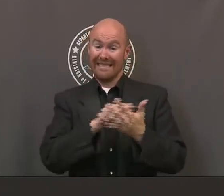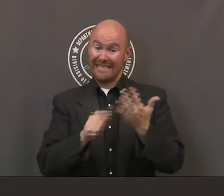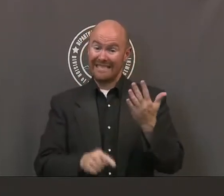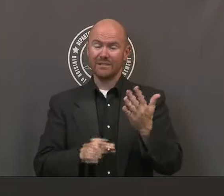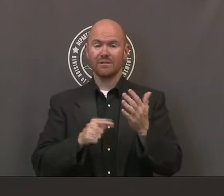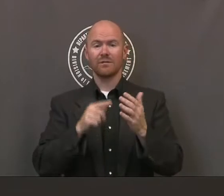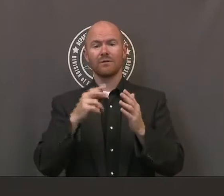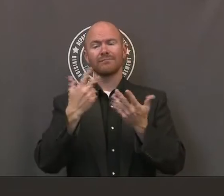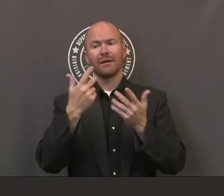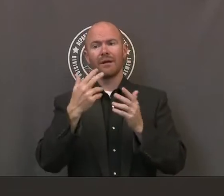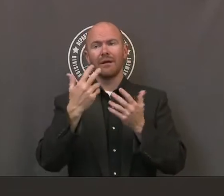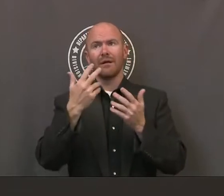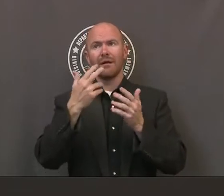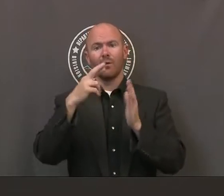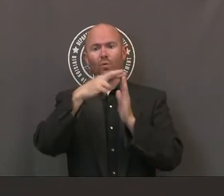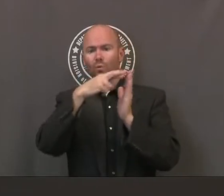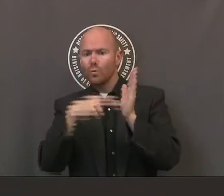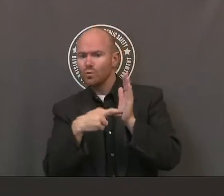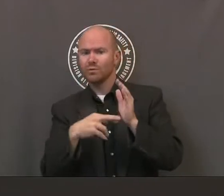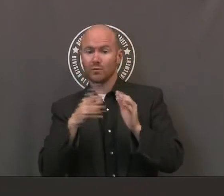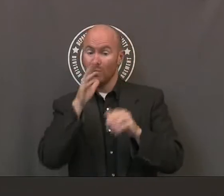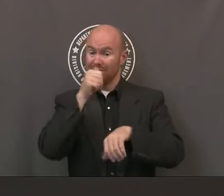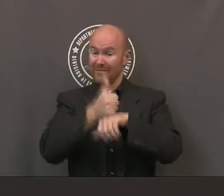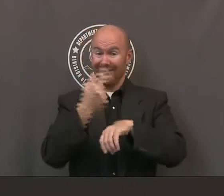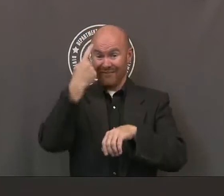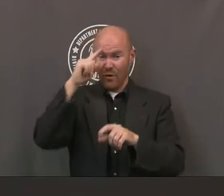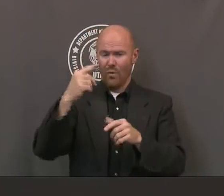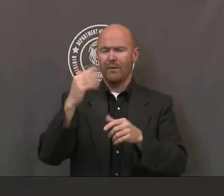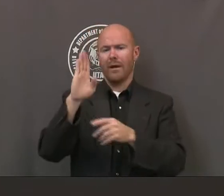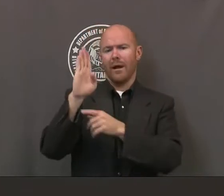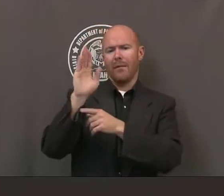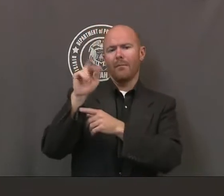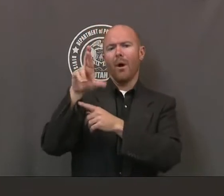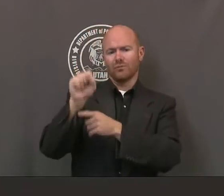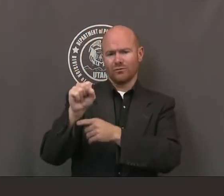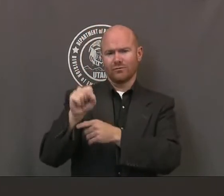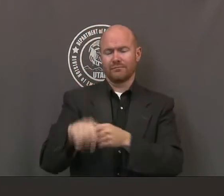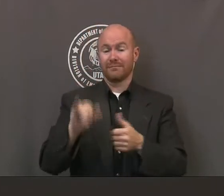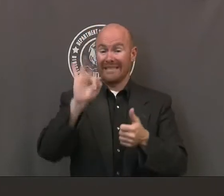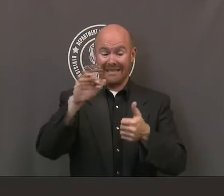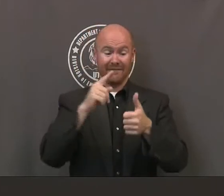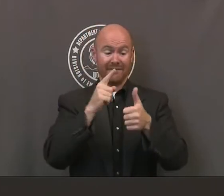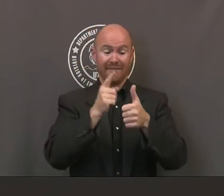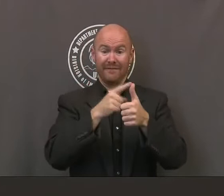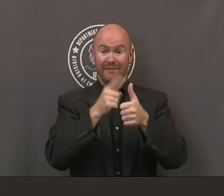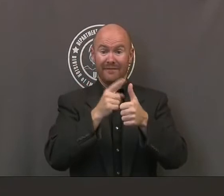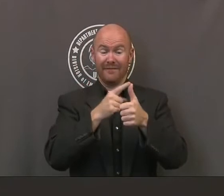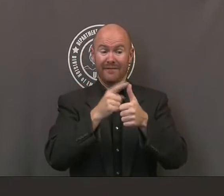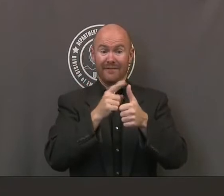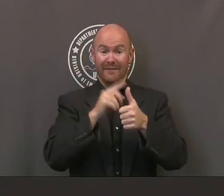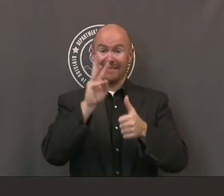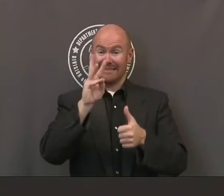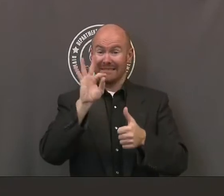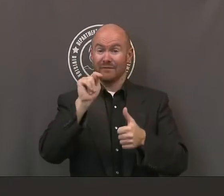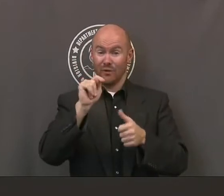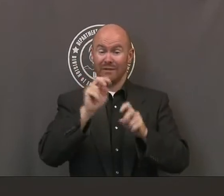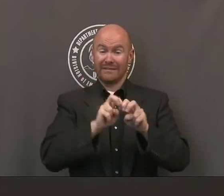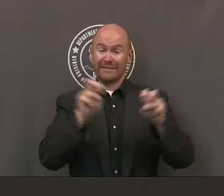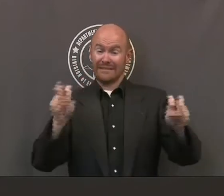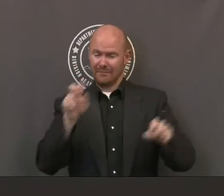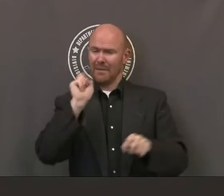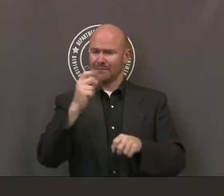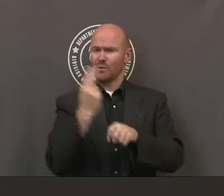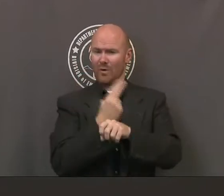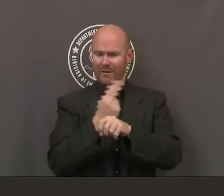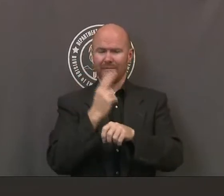apply to restaurants, bars, and buffets. In counties designated as high transmission, 6-foot distancing must be maintained between